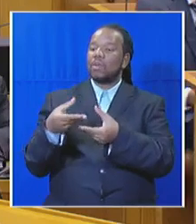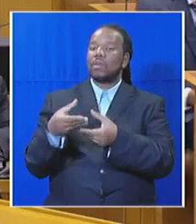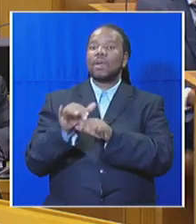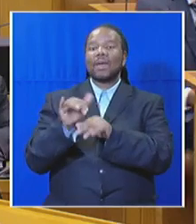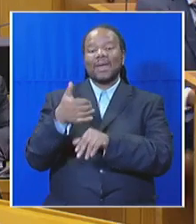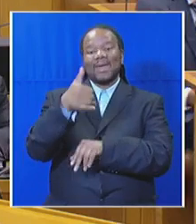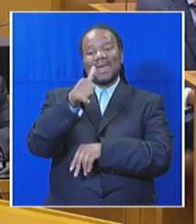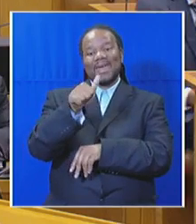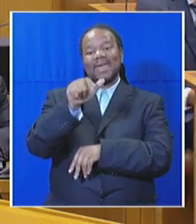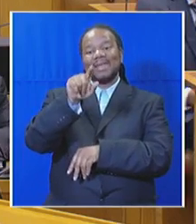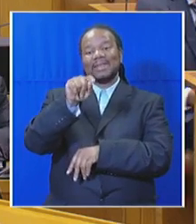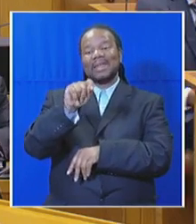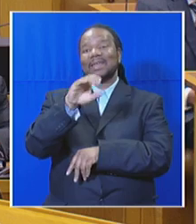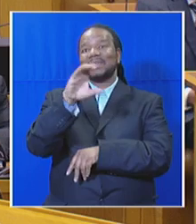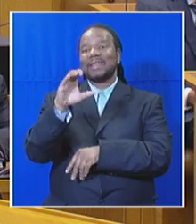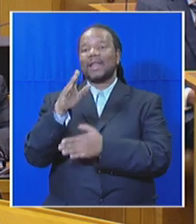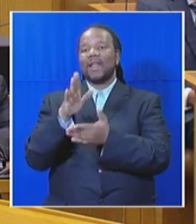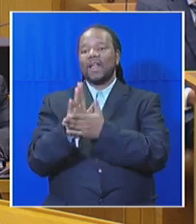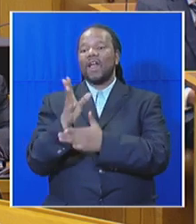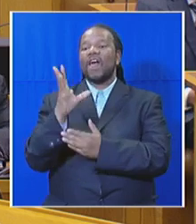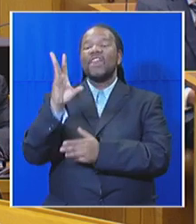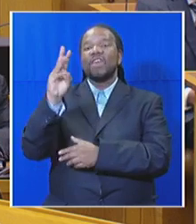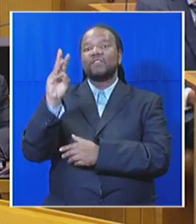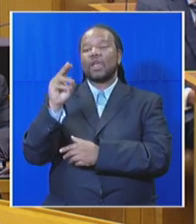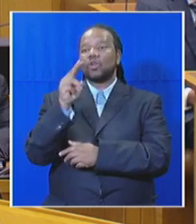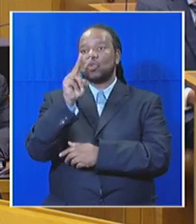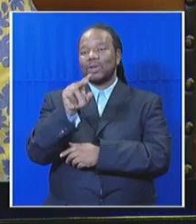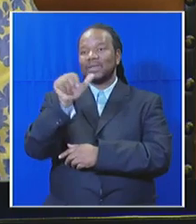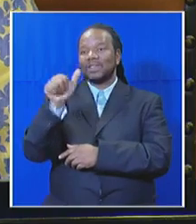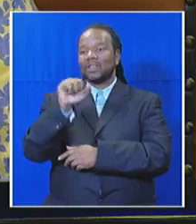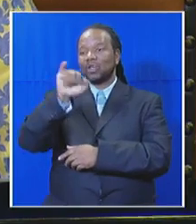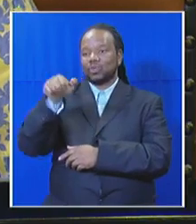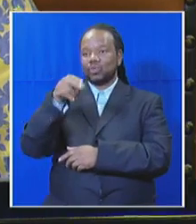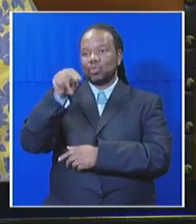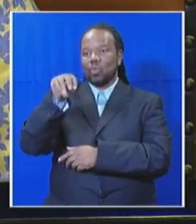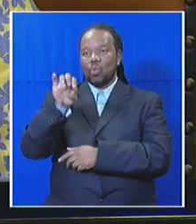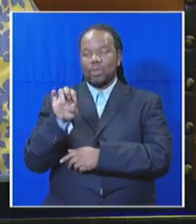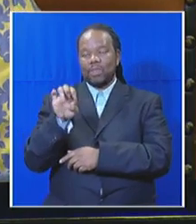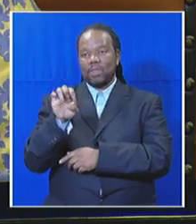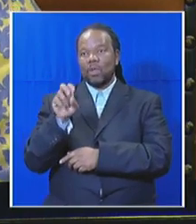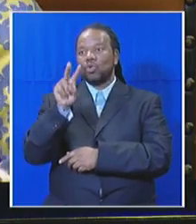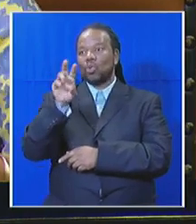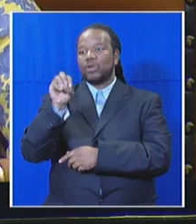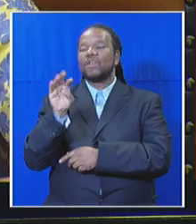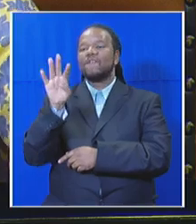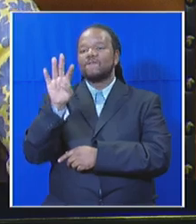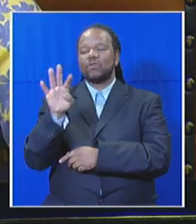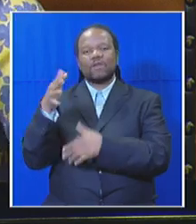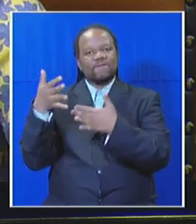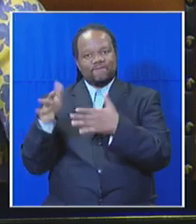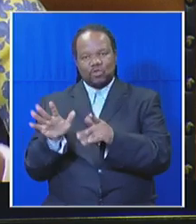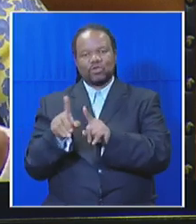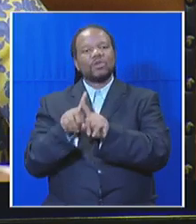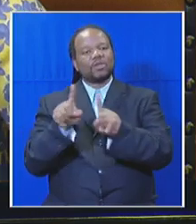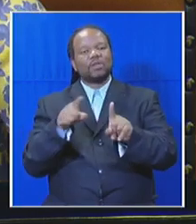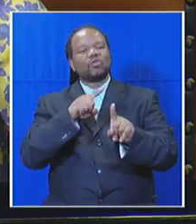ATC Thursday, 26 June 2014. That's what guides the